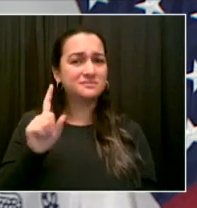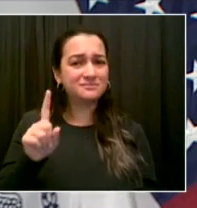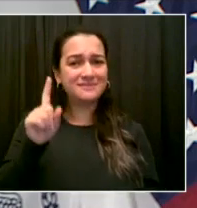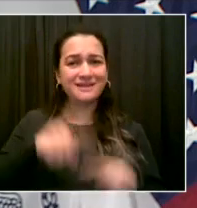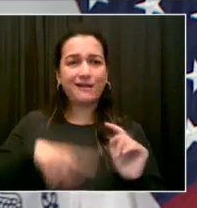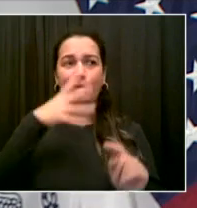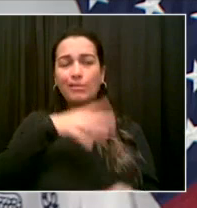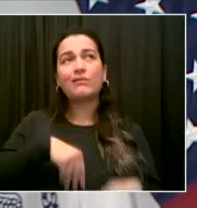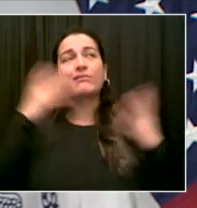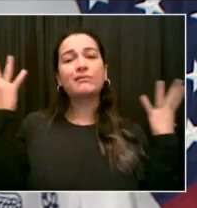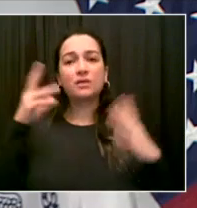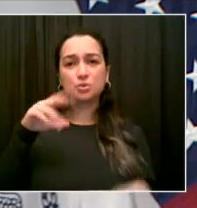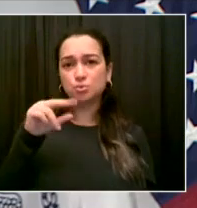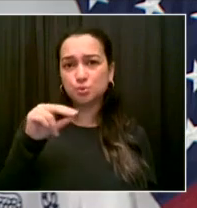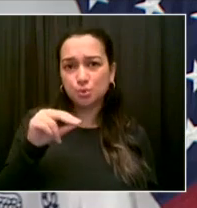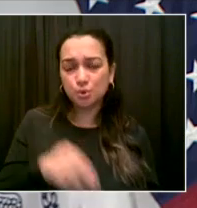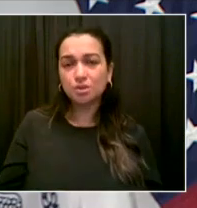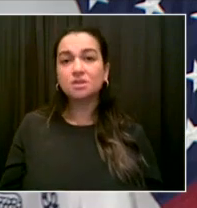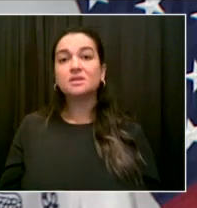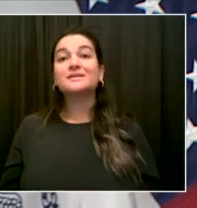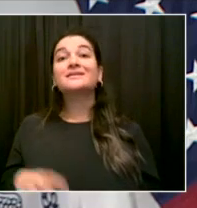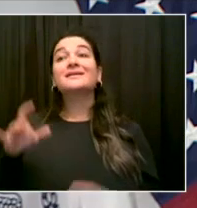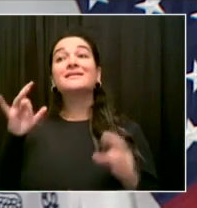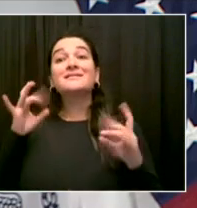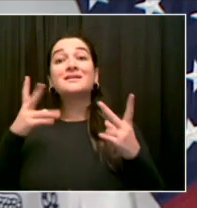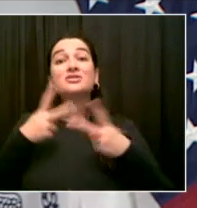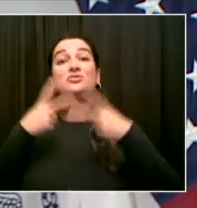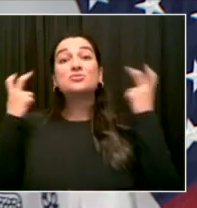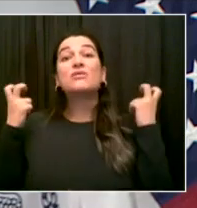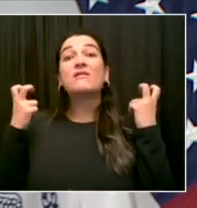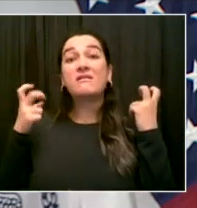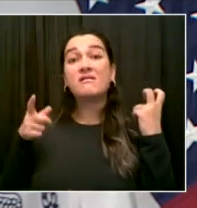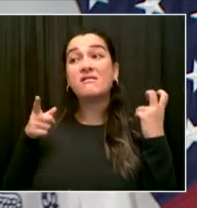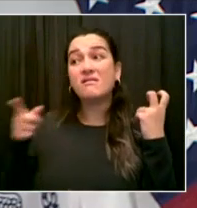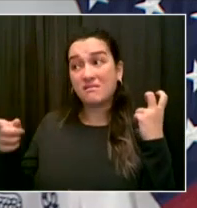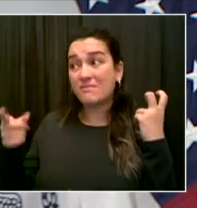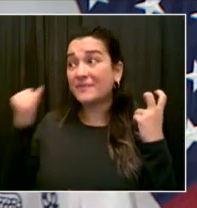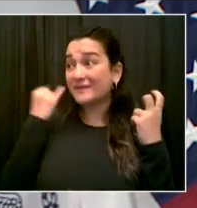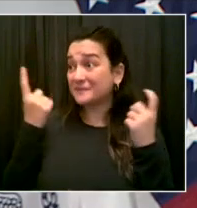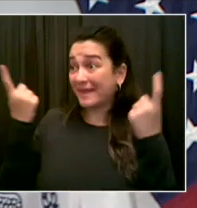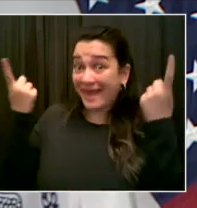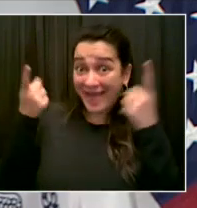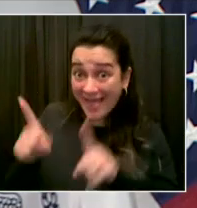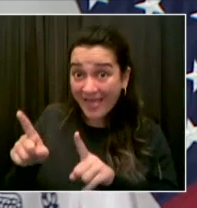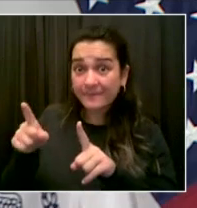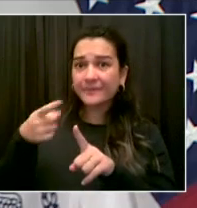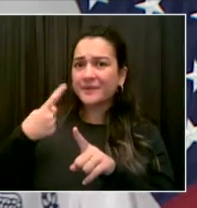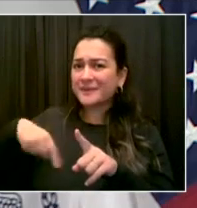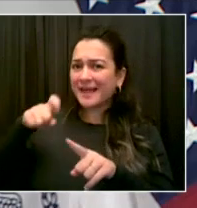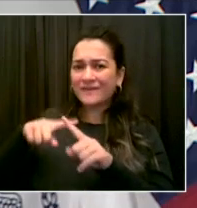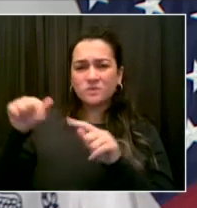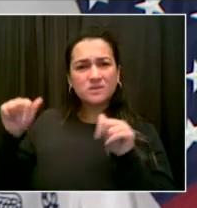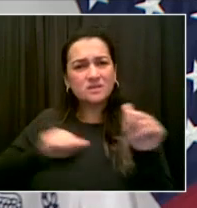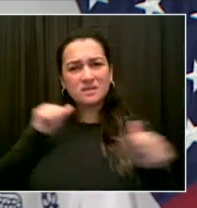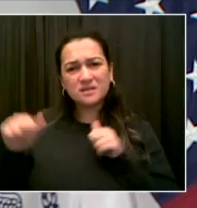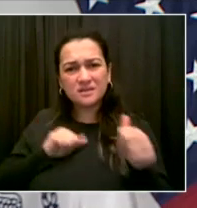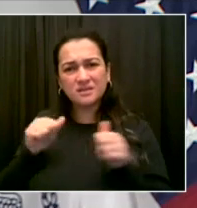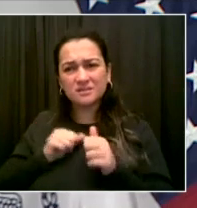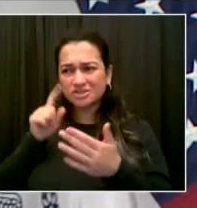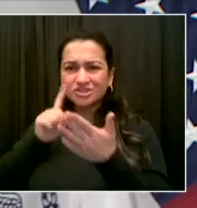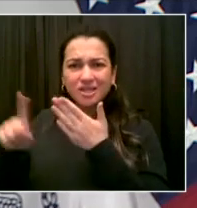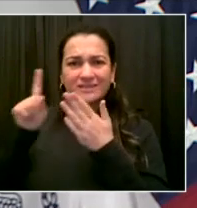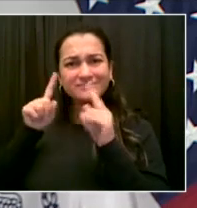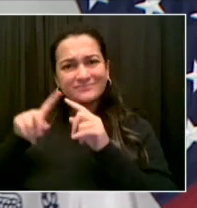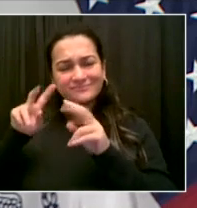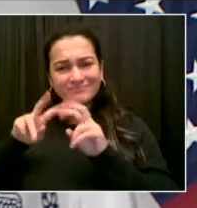remind people, someone commits a hate crime, we're going to find them. That is the reality of today's NYPD. We're going to find them, and they